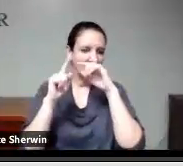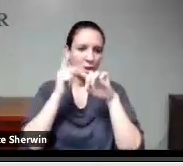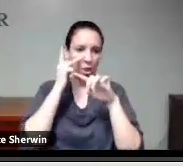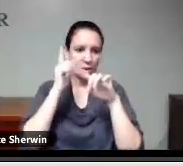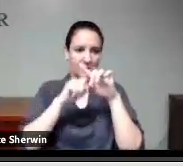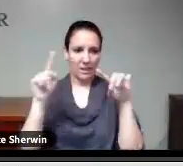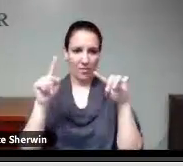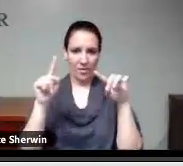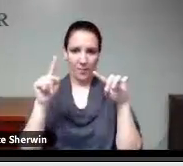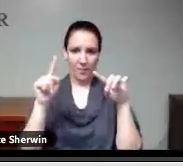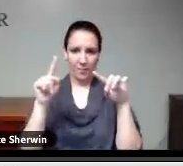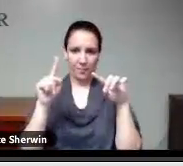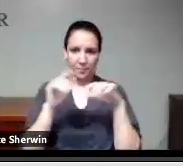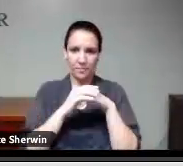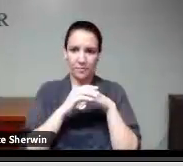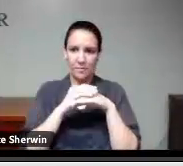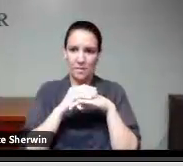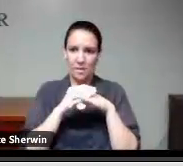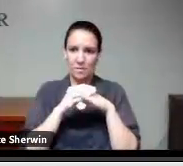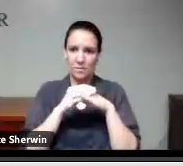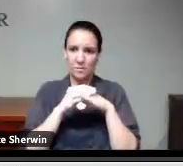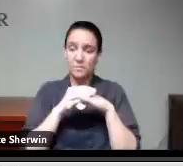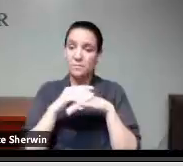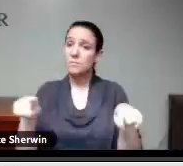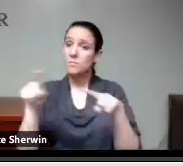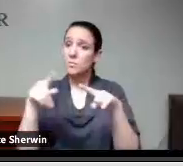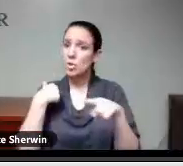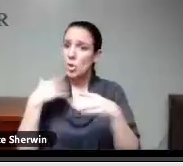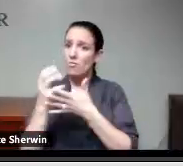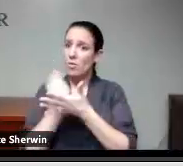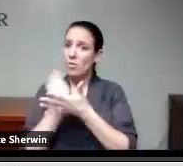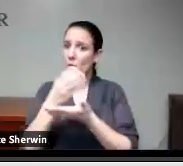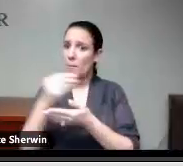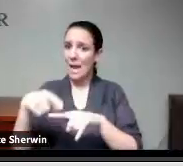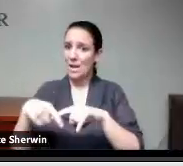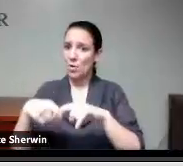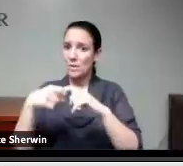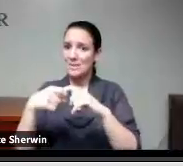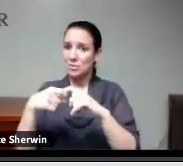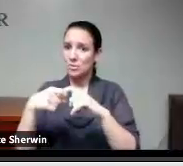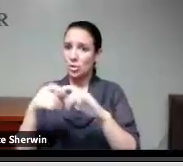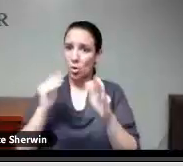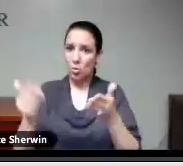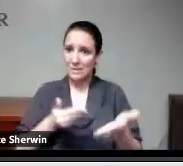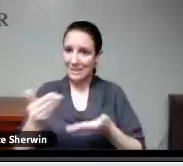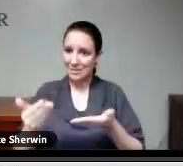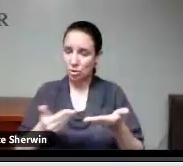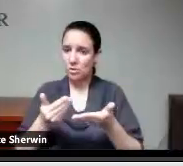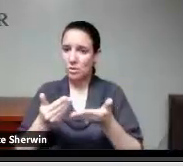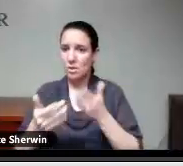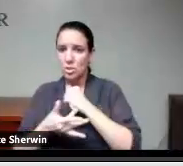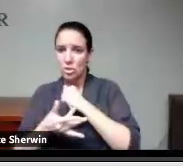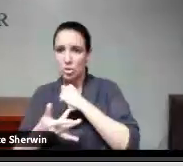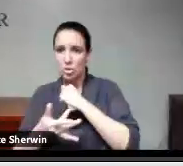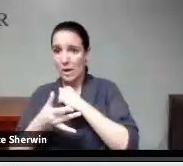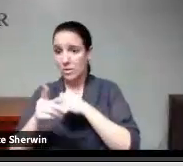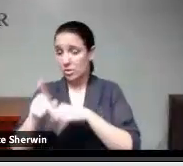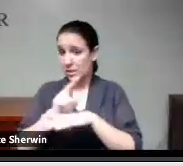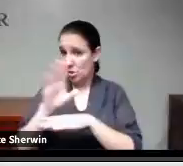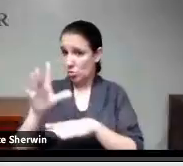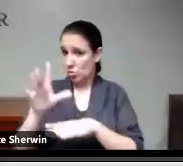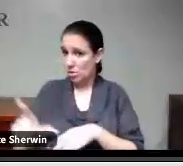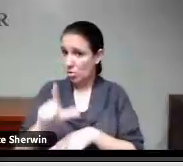Do any of you have recruitment or retention strategies that you use in your institution that are really wonderful to share with us?